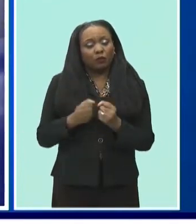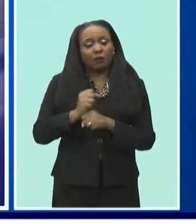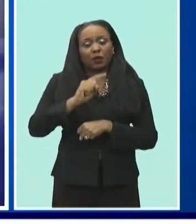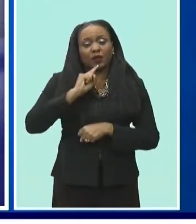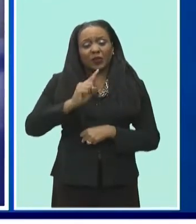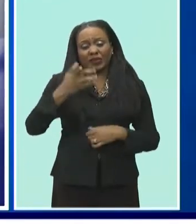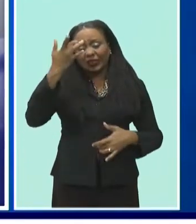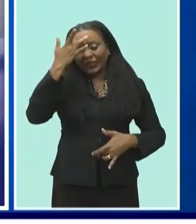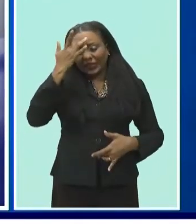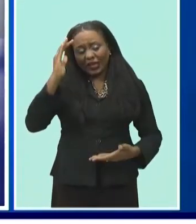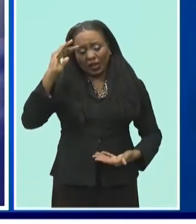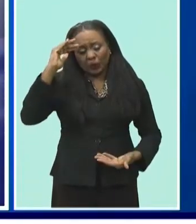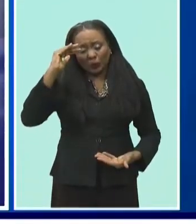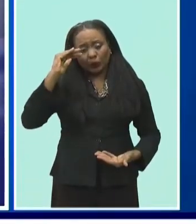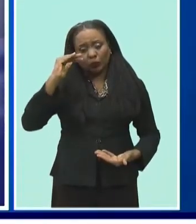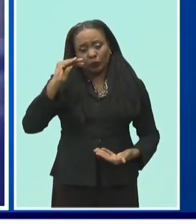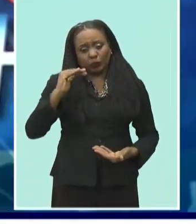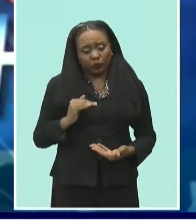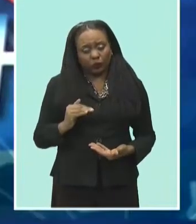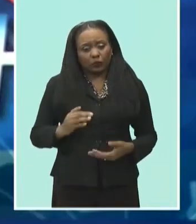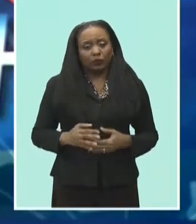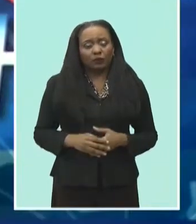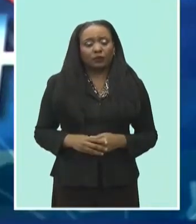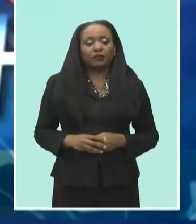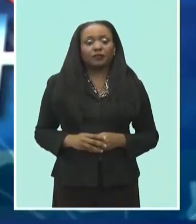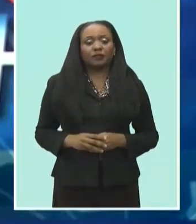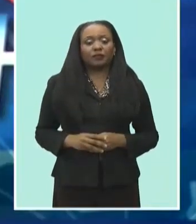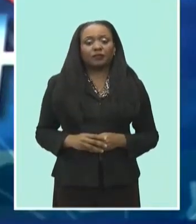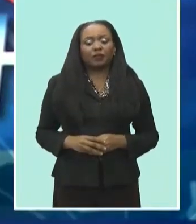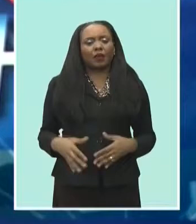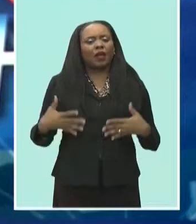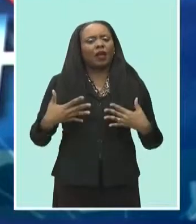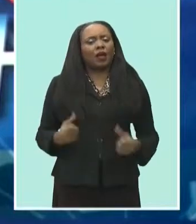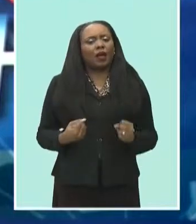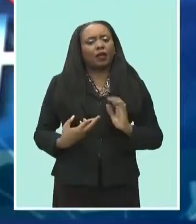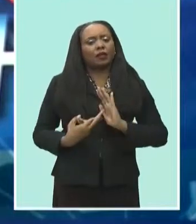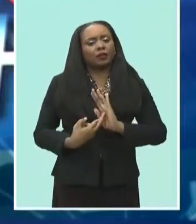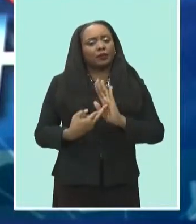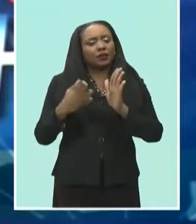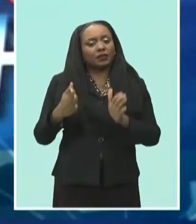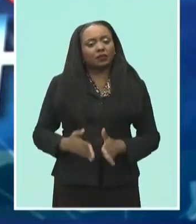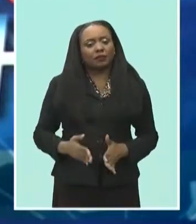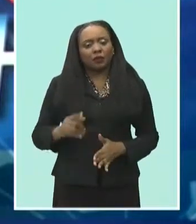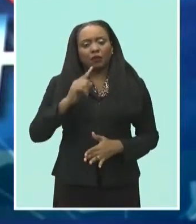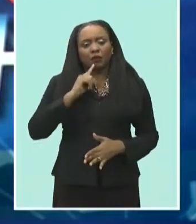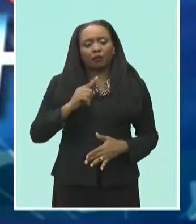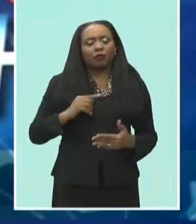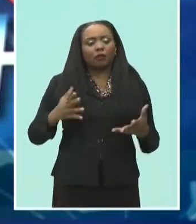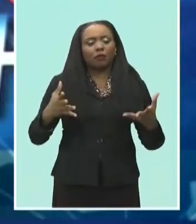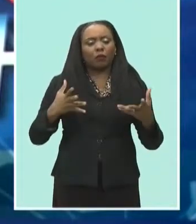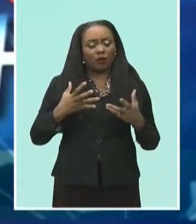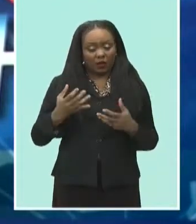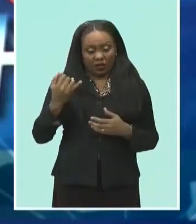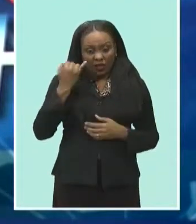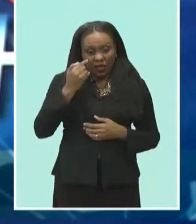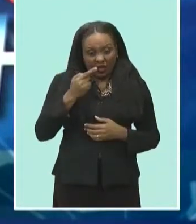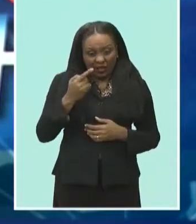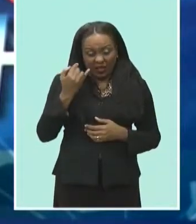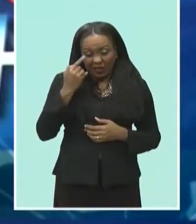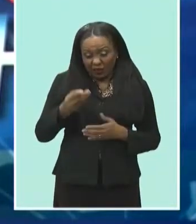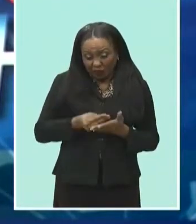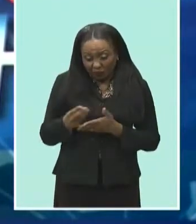that our country can meet these challenges head-on. Health officials in Barbados are pushing for front-of-package labeling